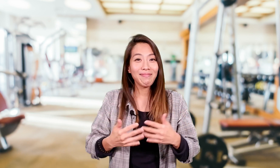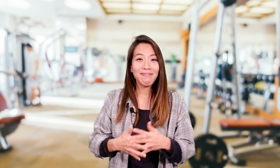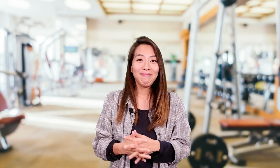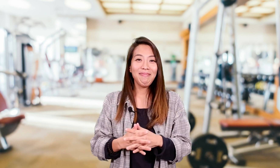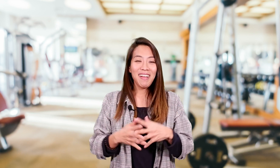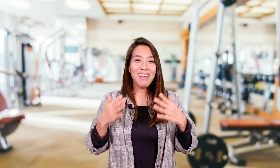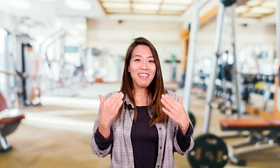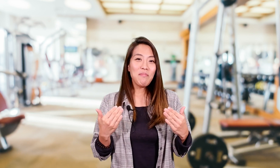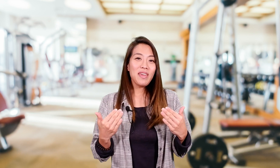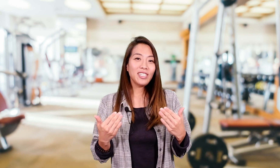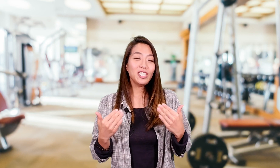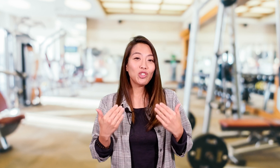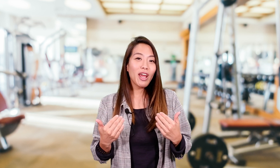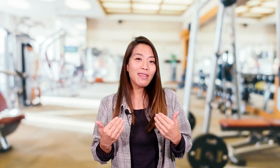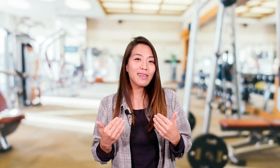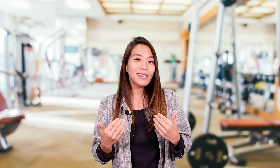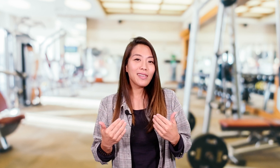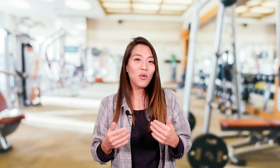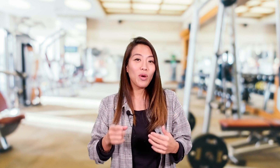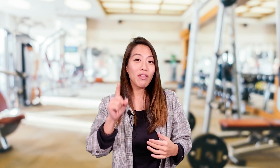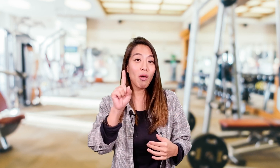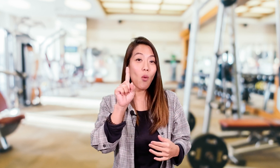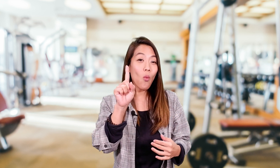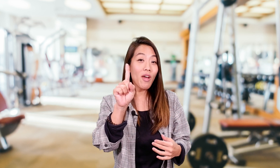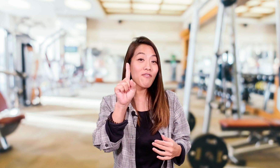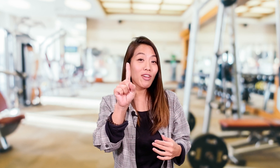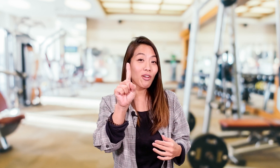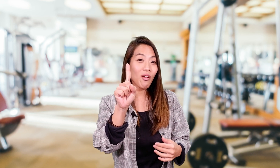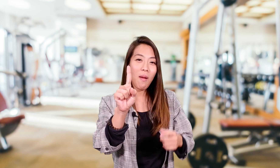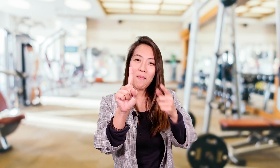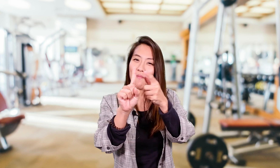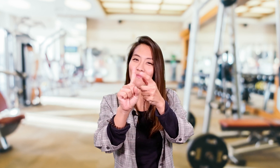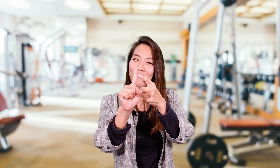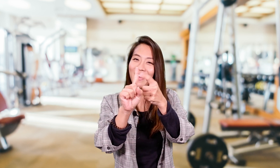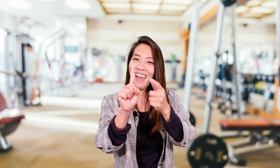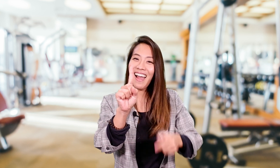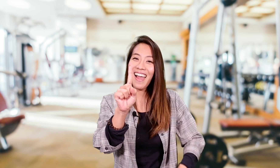good. Let me actually try this with one finger.